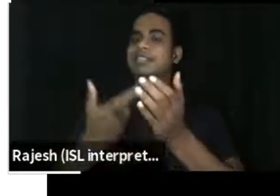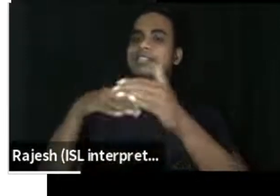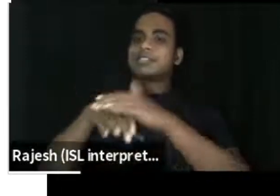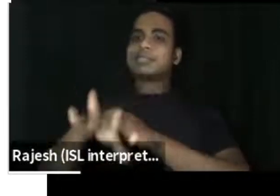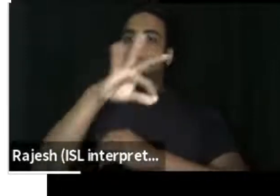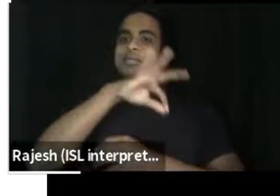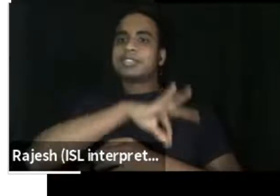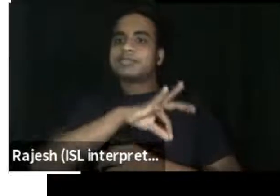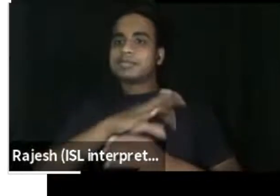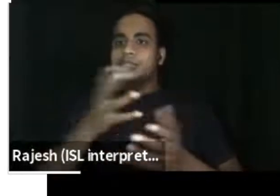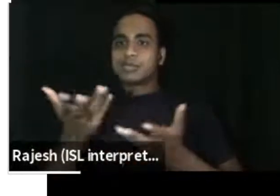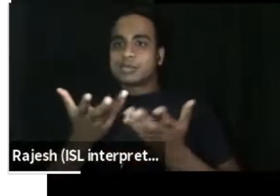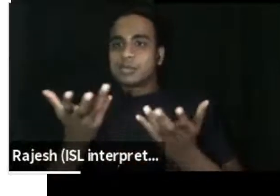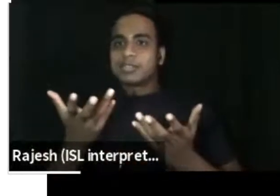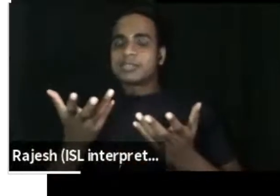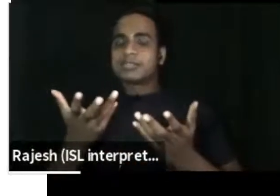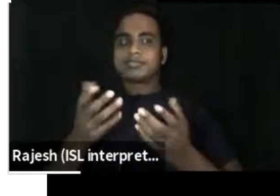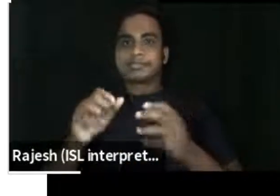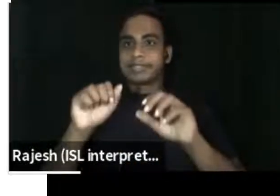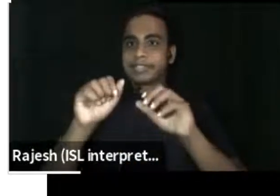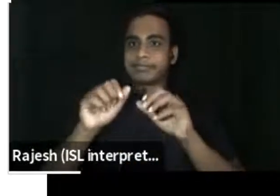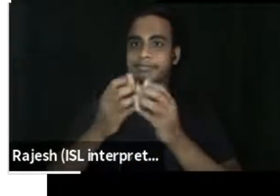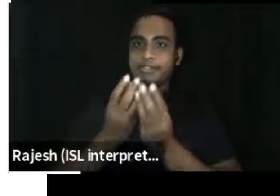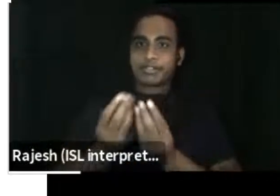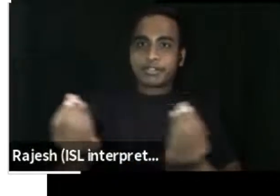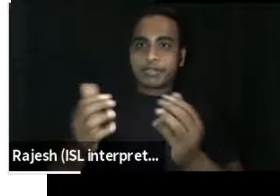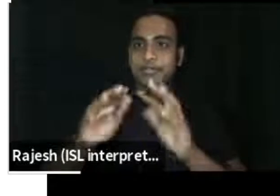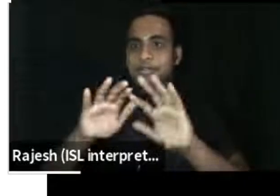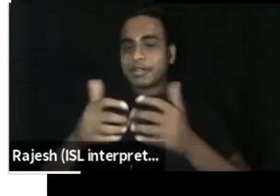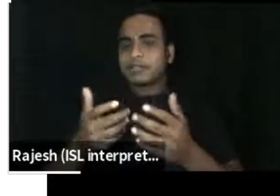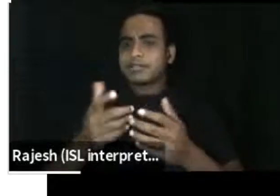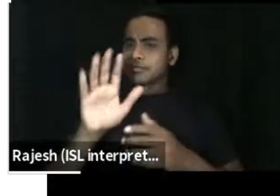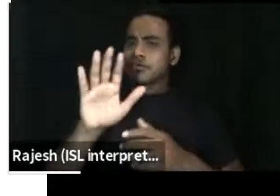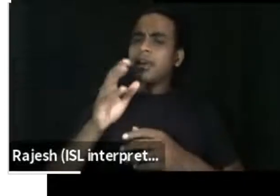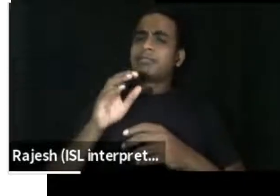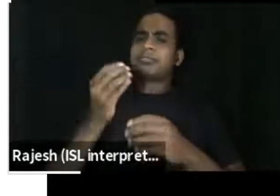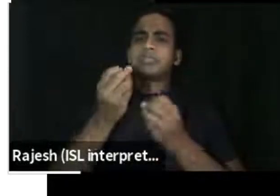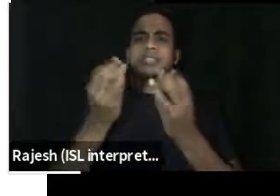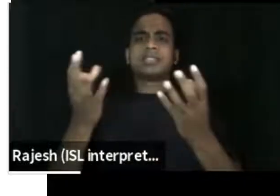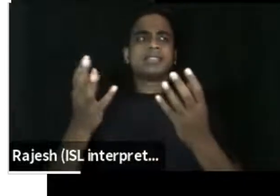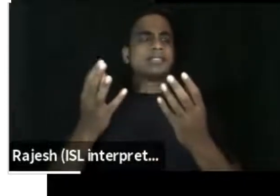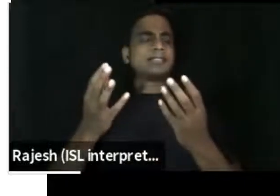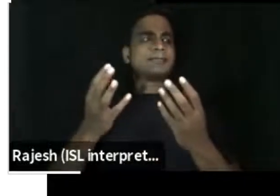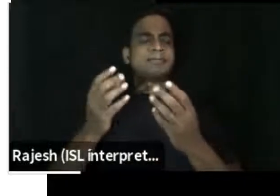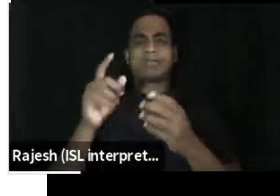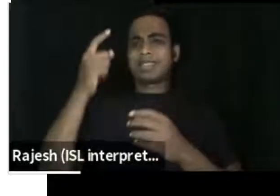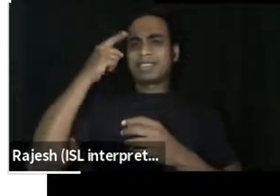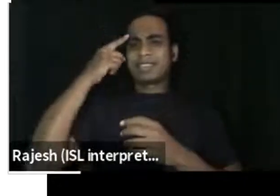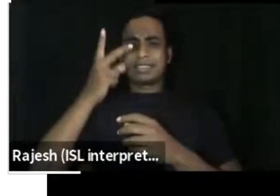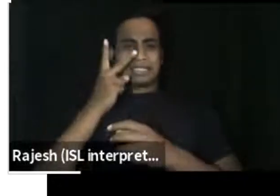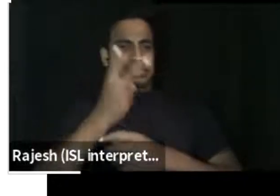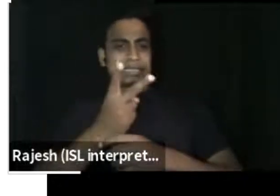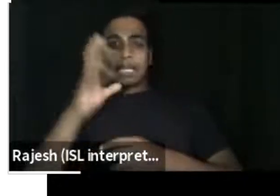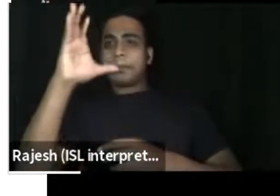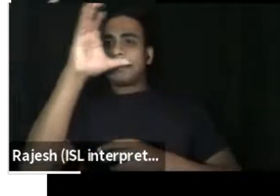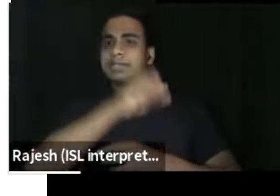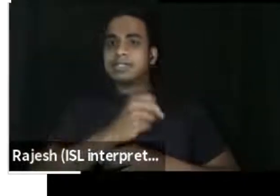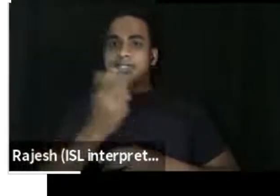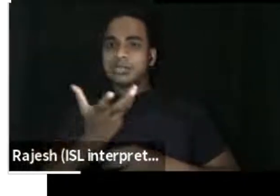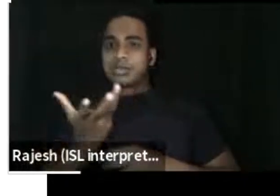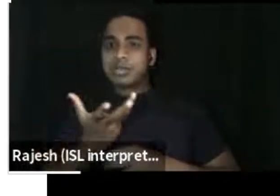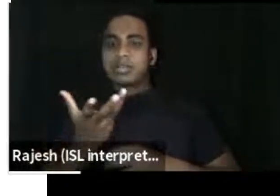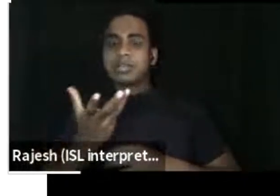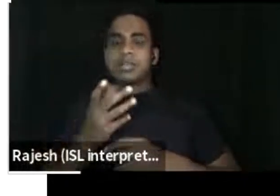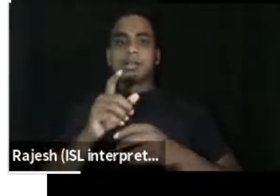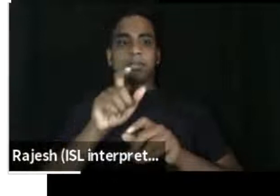and community-based, we really, Sue, I will say, really struggle to look at what are the different ways in which